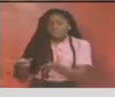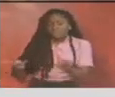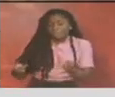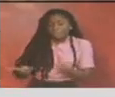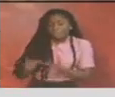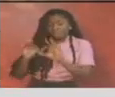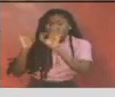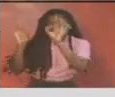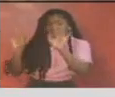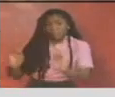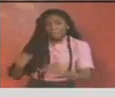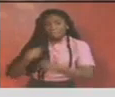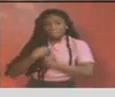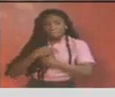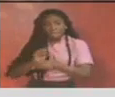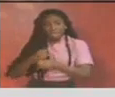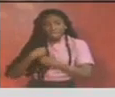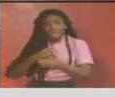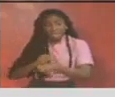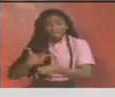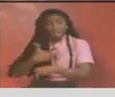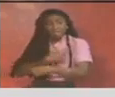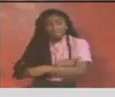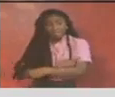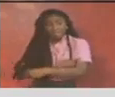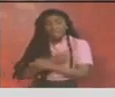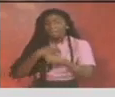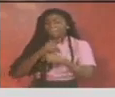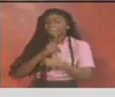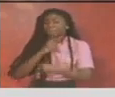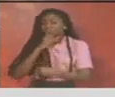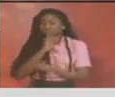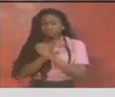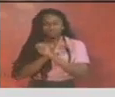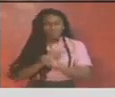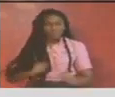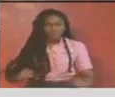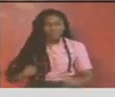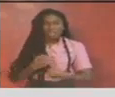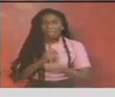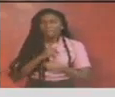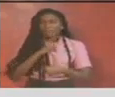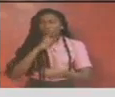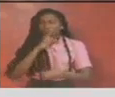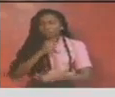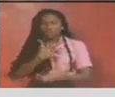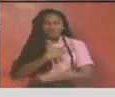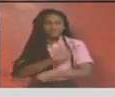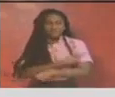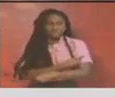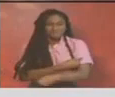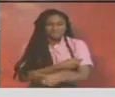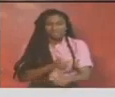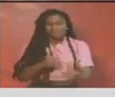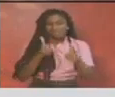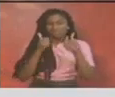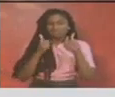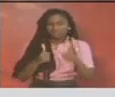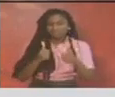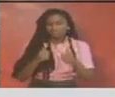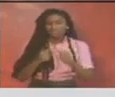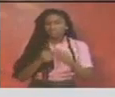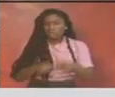systems, the controls put in place, the quality testing that's done for the vaccine at different stages.